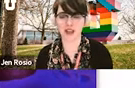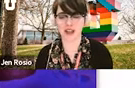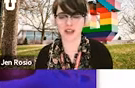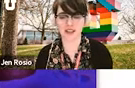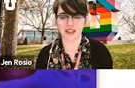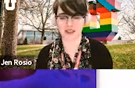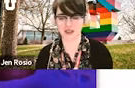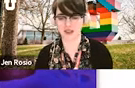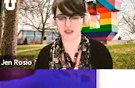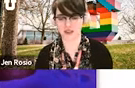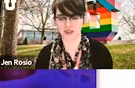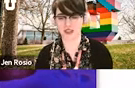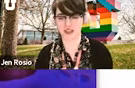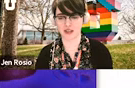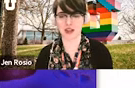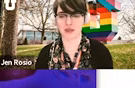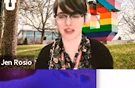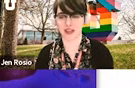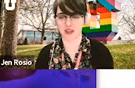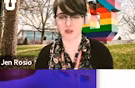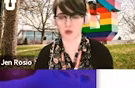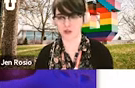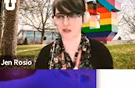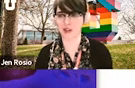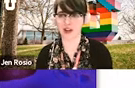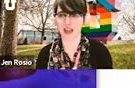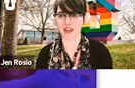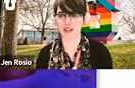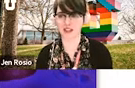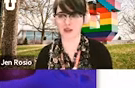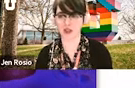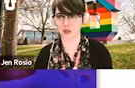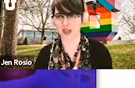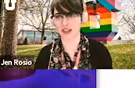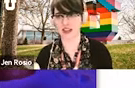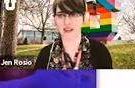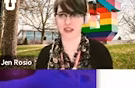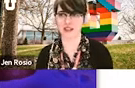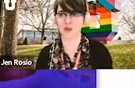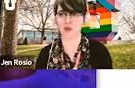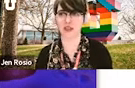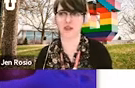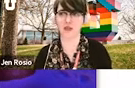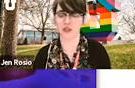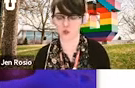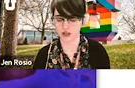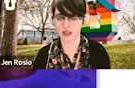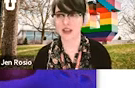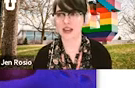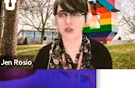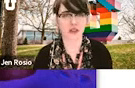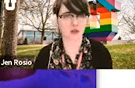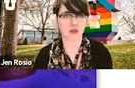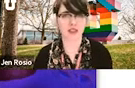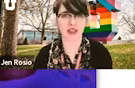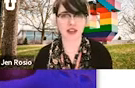Love. That is on to the left here, my cat Love, a portrait of her, and the picture behind that is an example of my illustration work